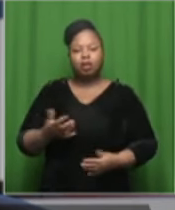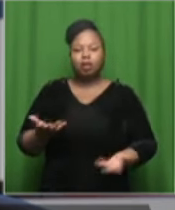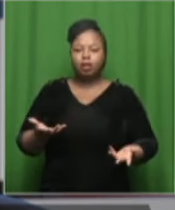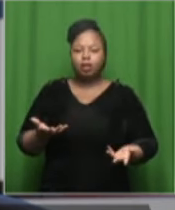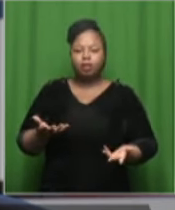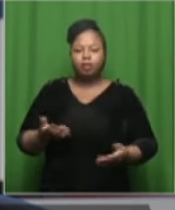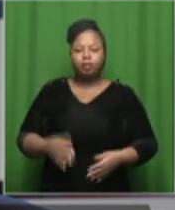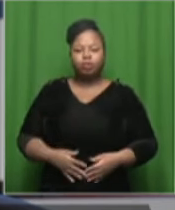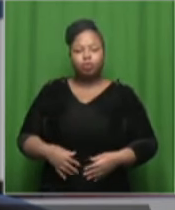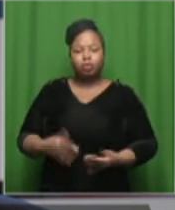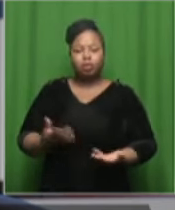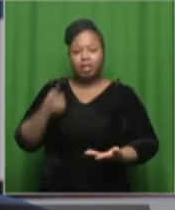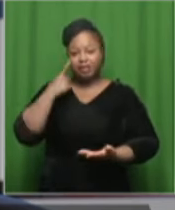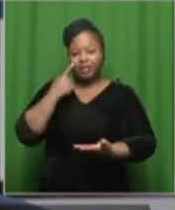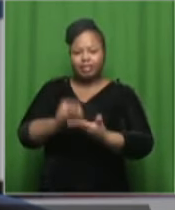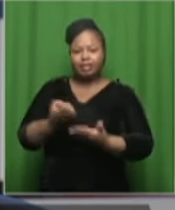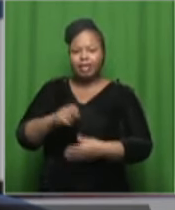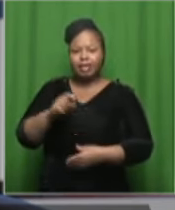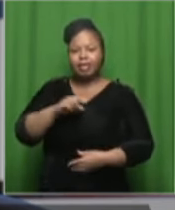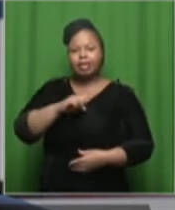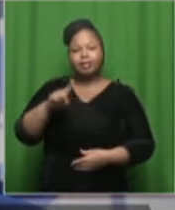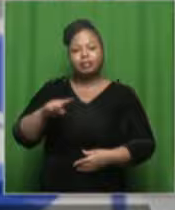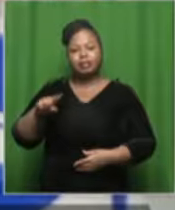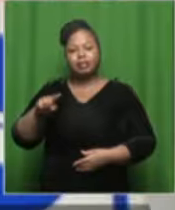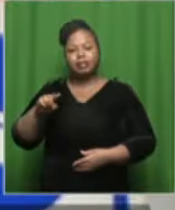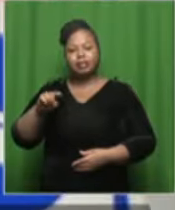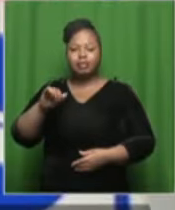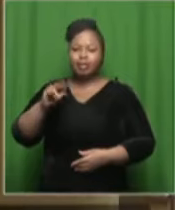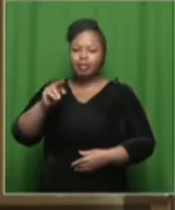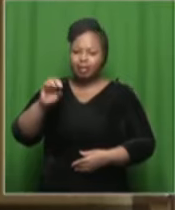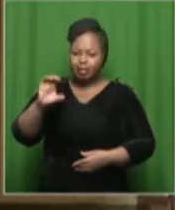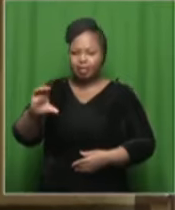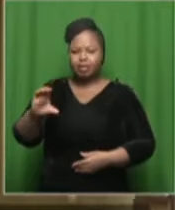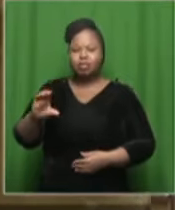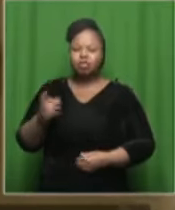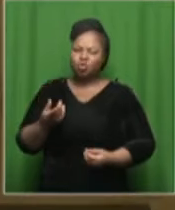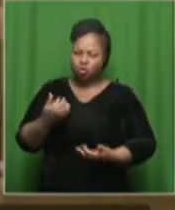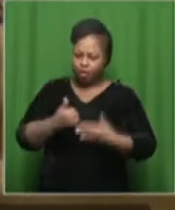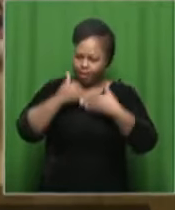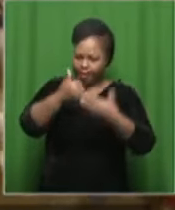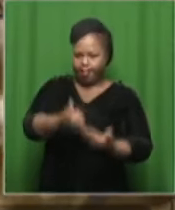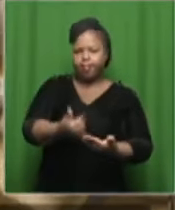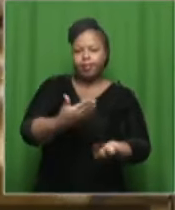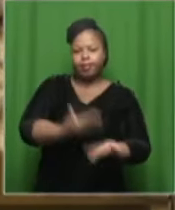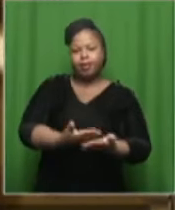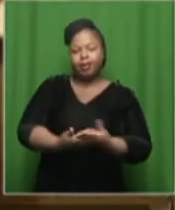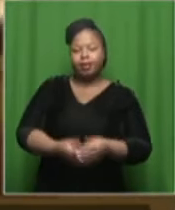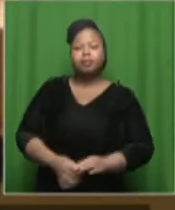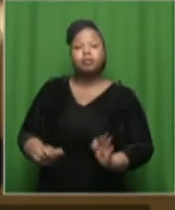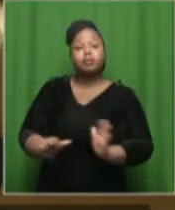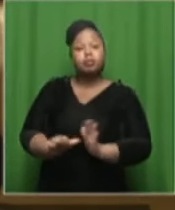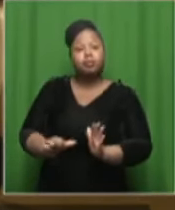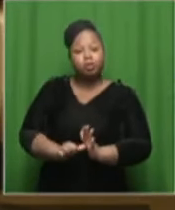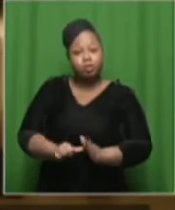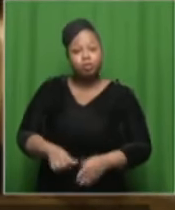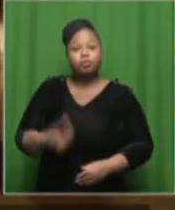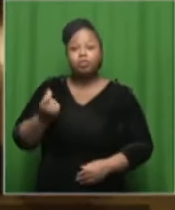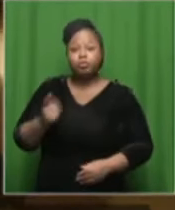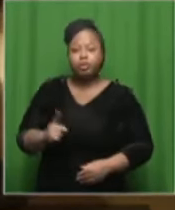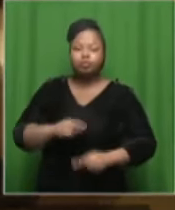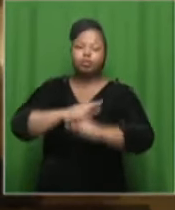anecdotal evidence for things like zinc being of benefit, but those are, as I say, anecdotal. So the most important thing is